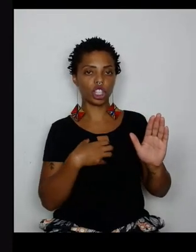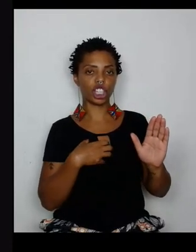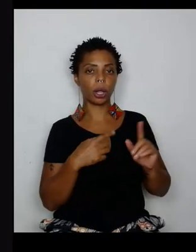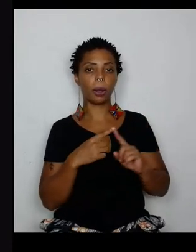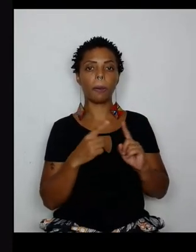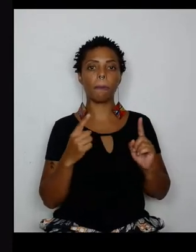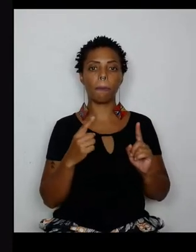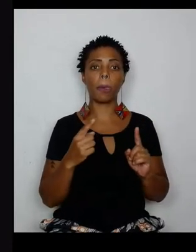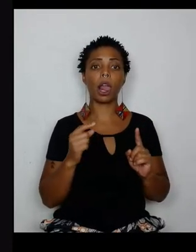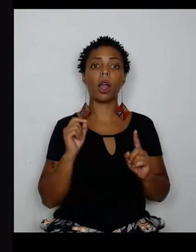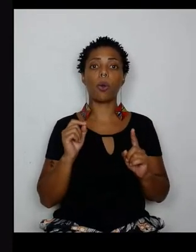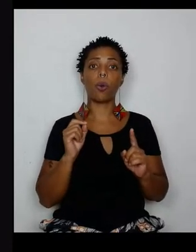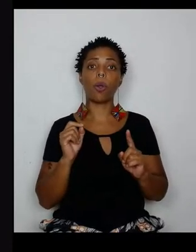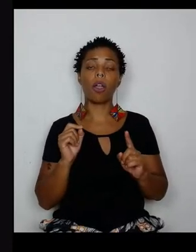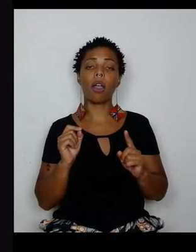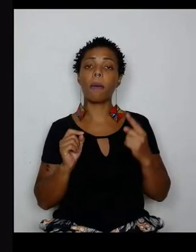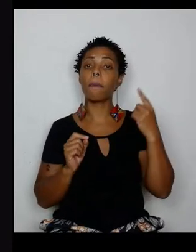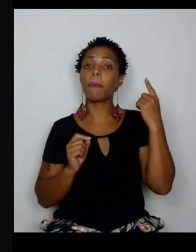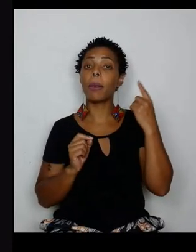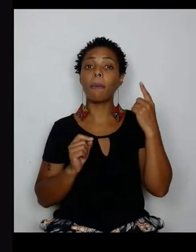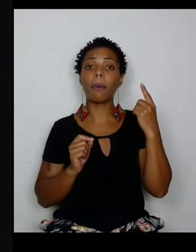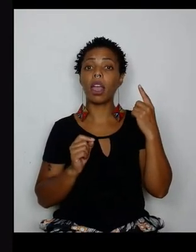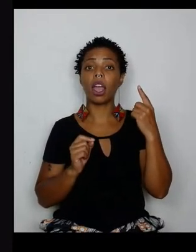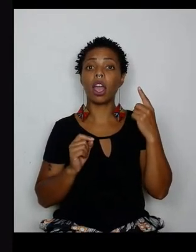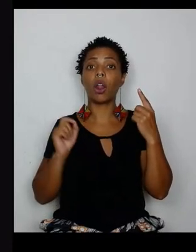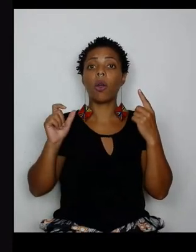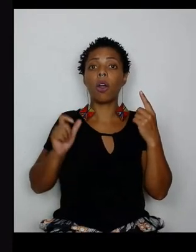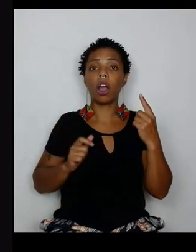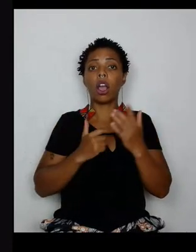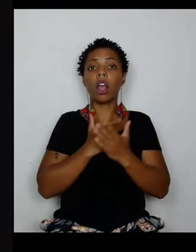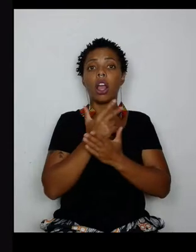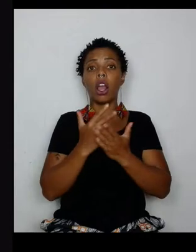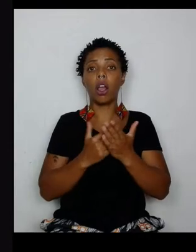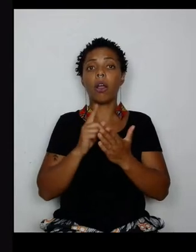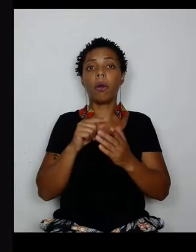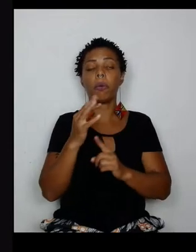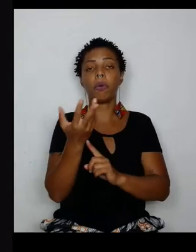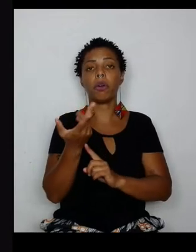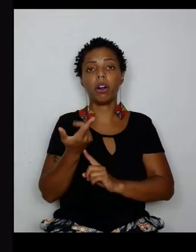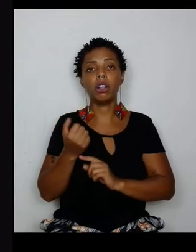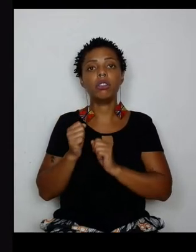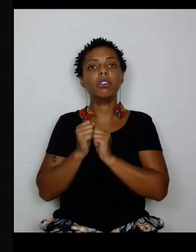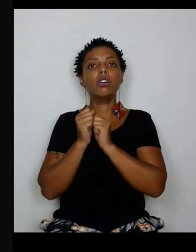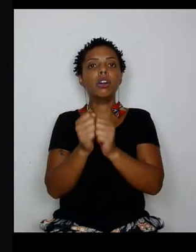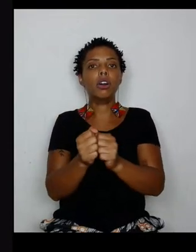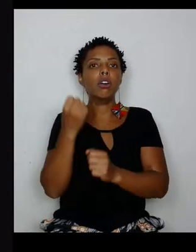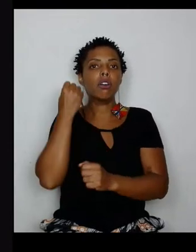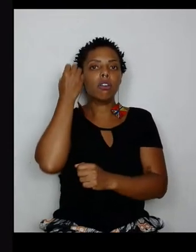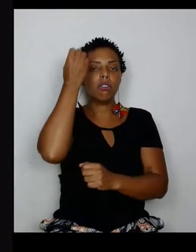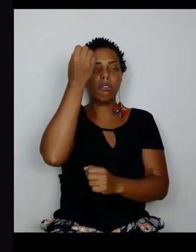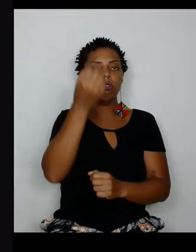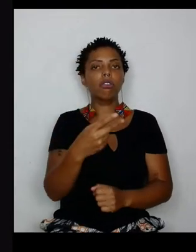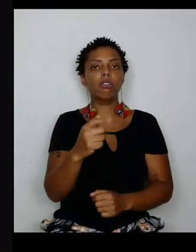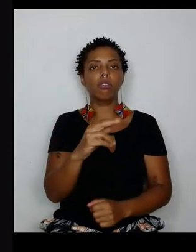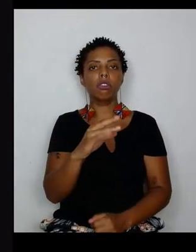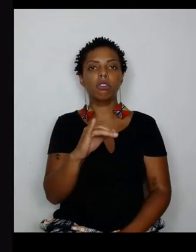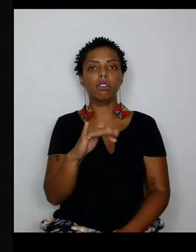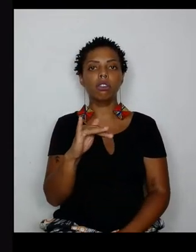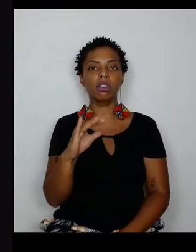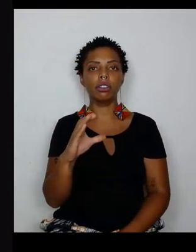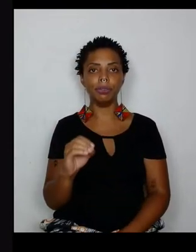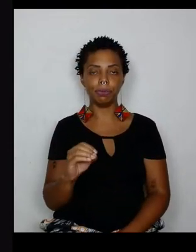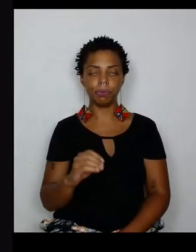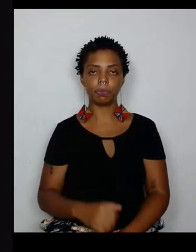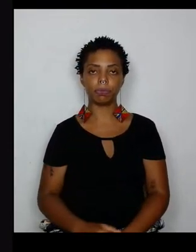the artists accompanying the pacific expeditions and subsequently adapted more or